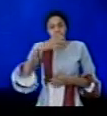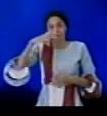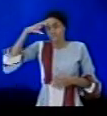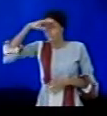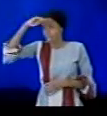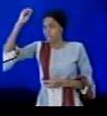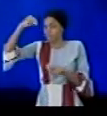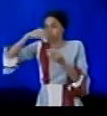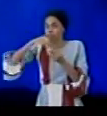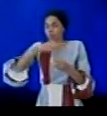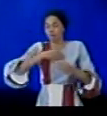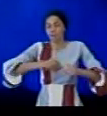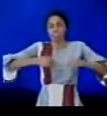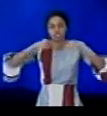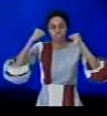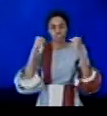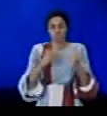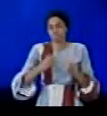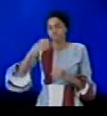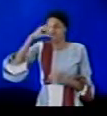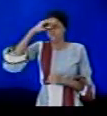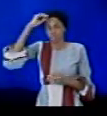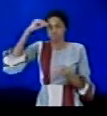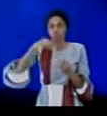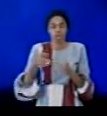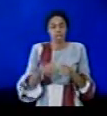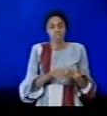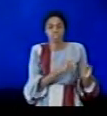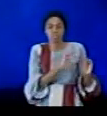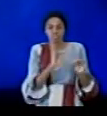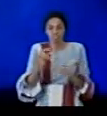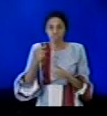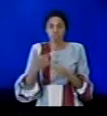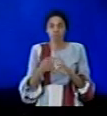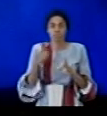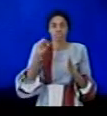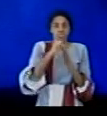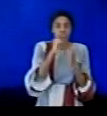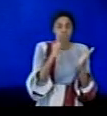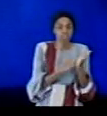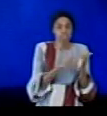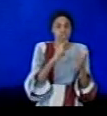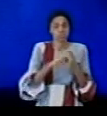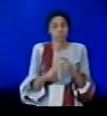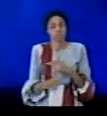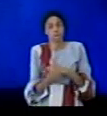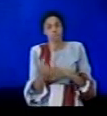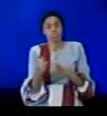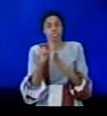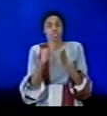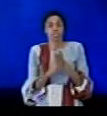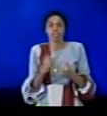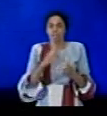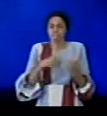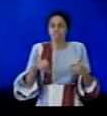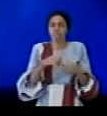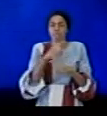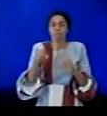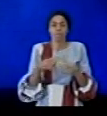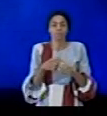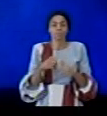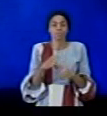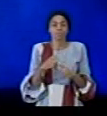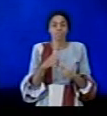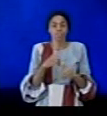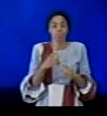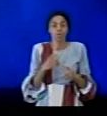as he moves from state to state, and there's a plan to go outside the country, that the Spirit of the Lord, the divine, the direction